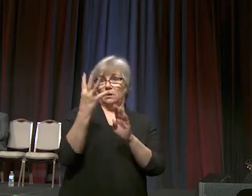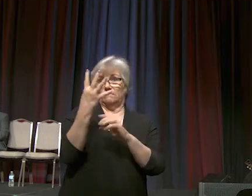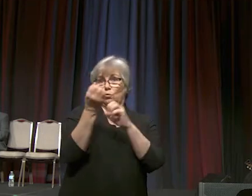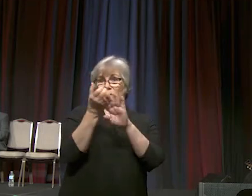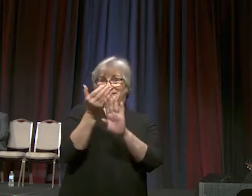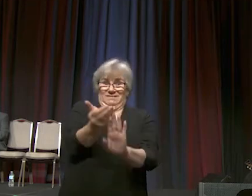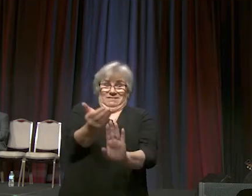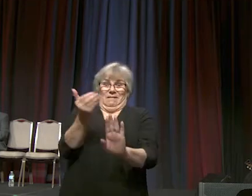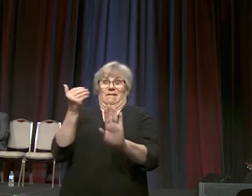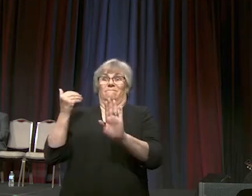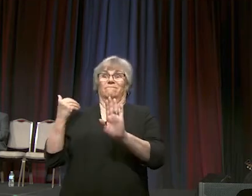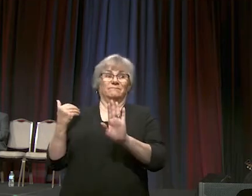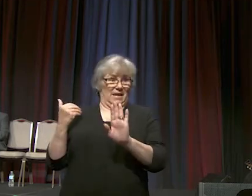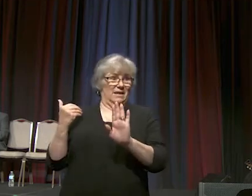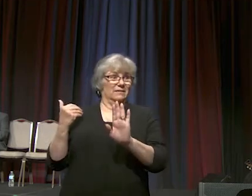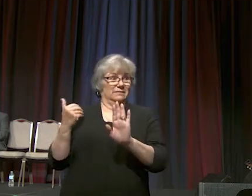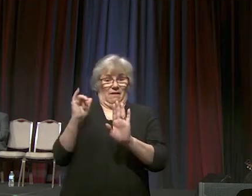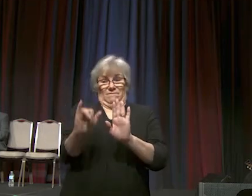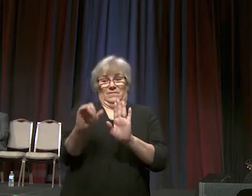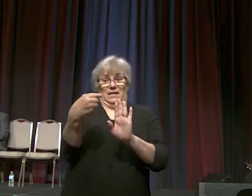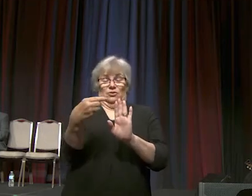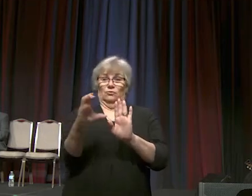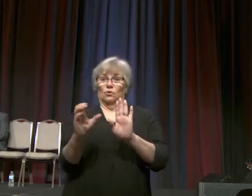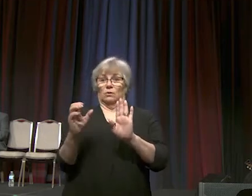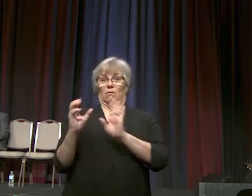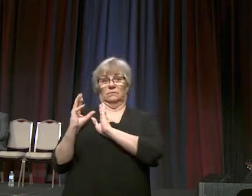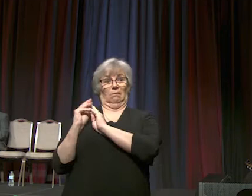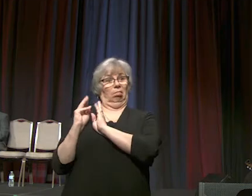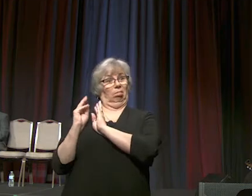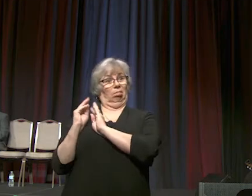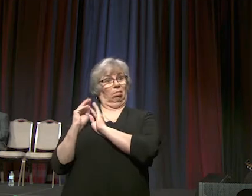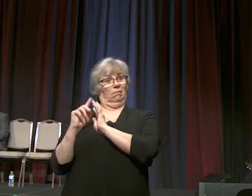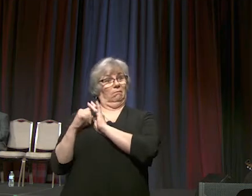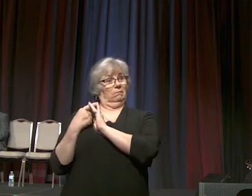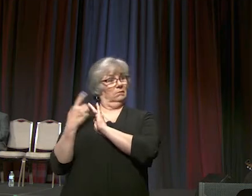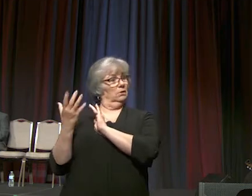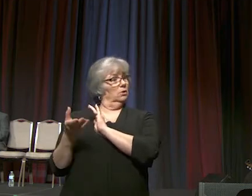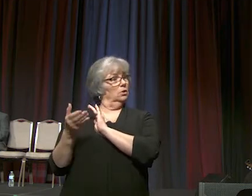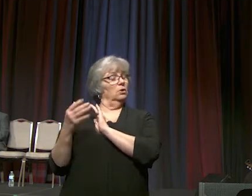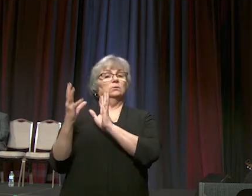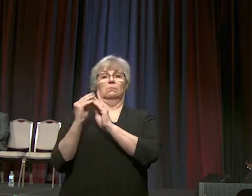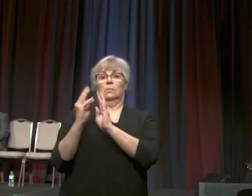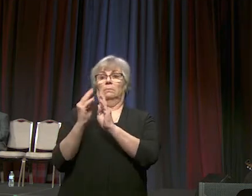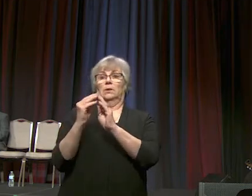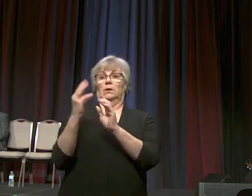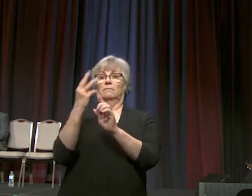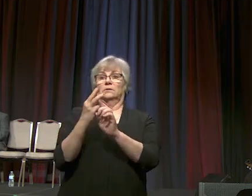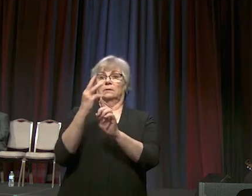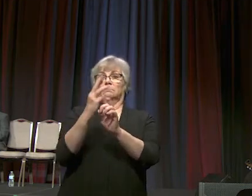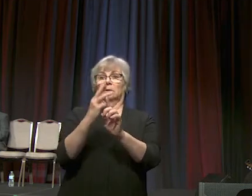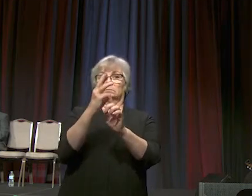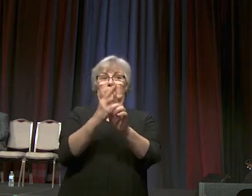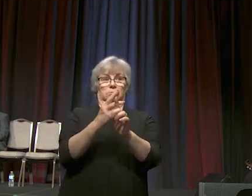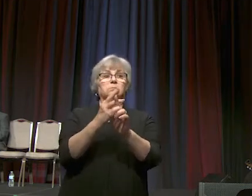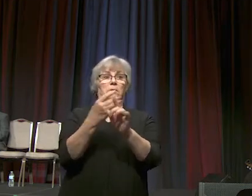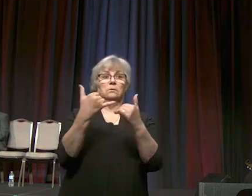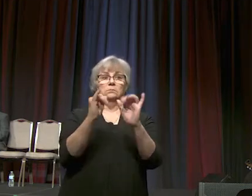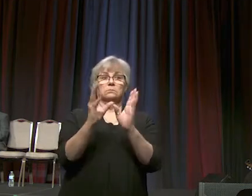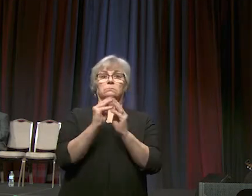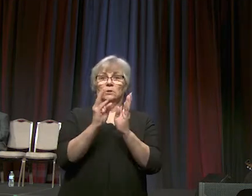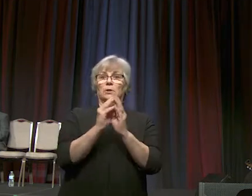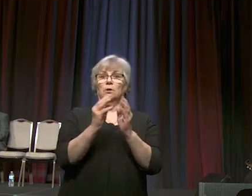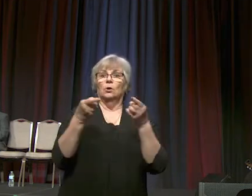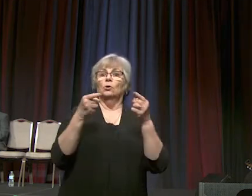of the meetings of the General Conference. So they have been meeting every 6 months or so, all during